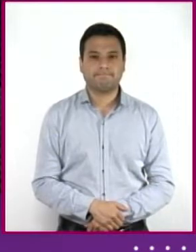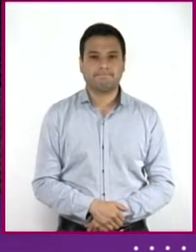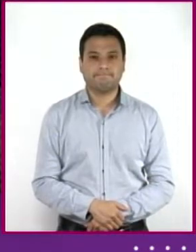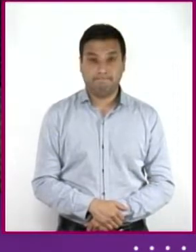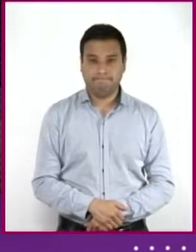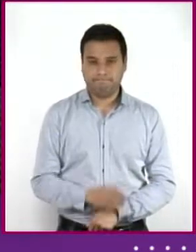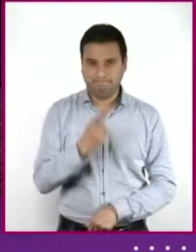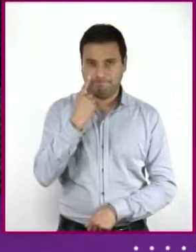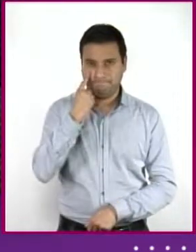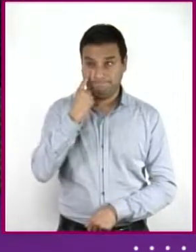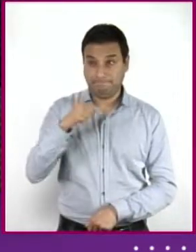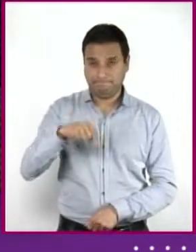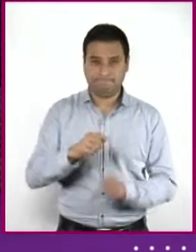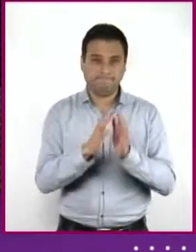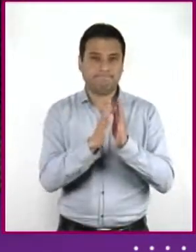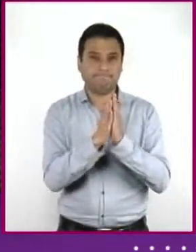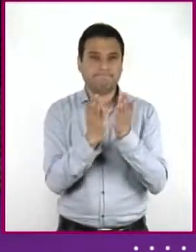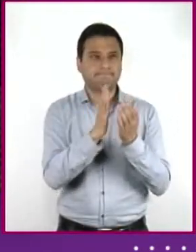Over here is the library.